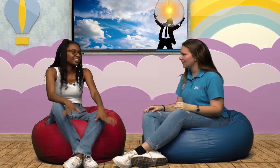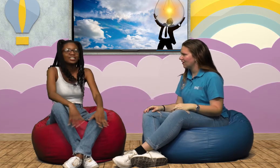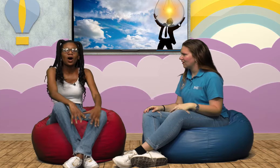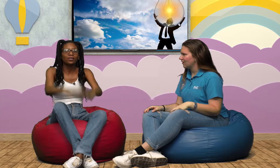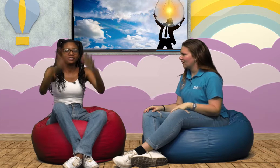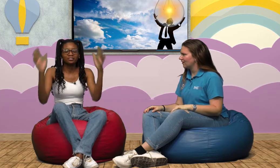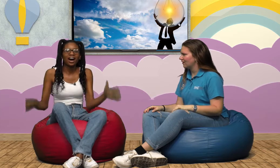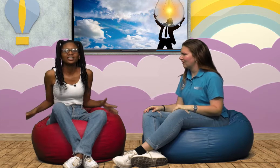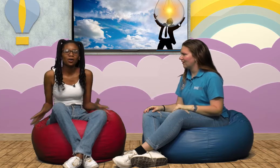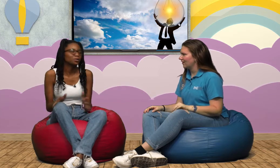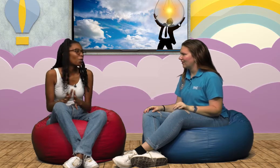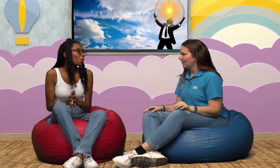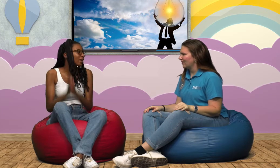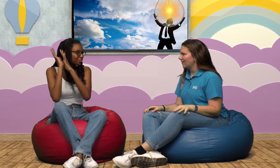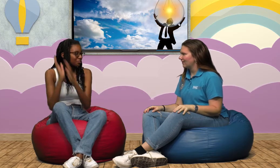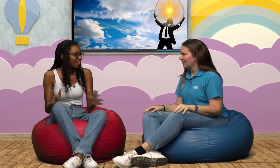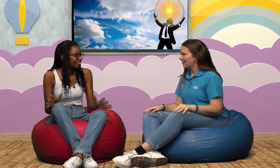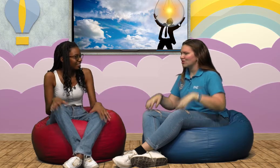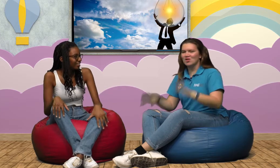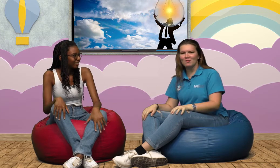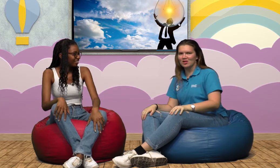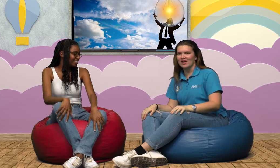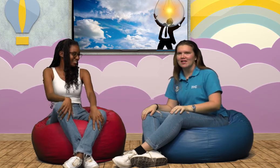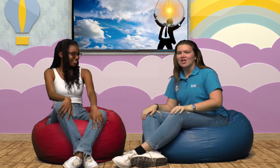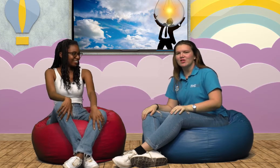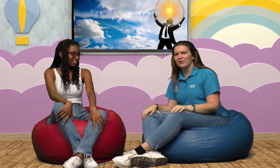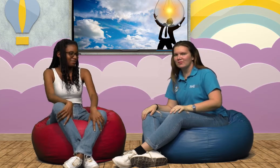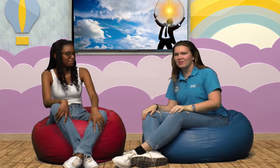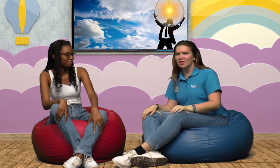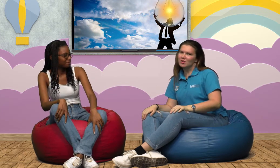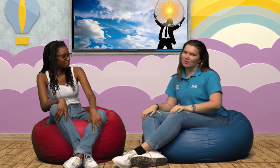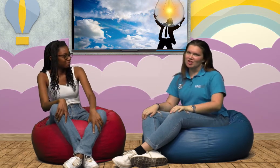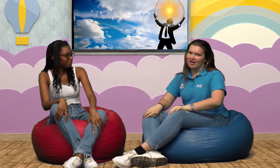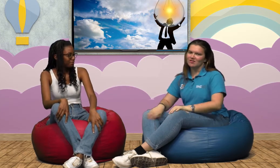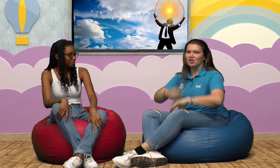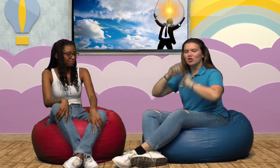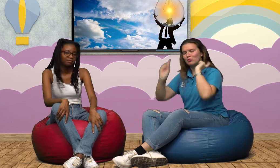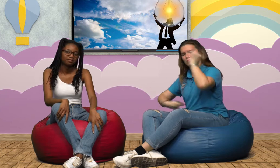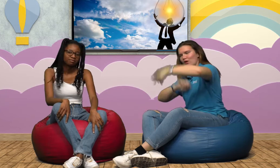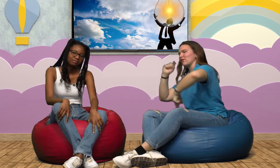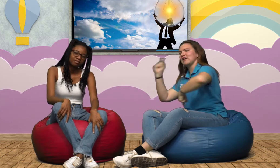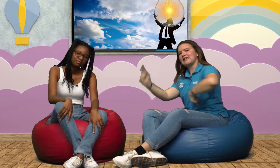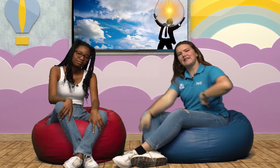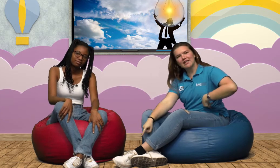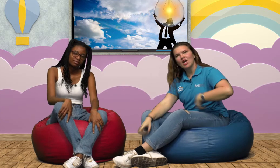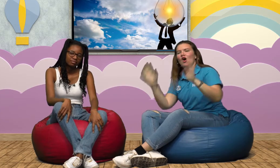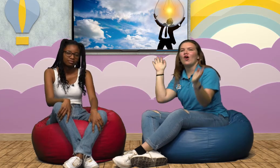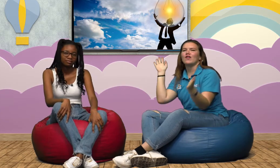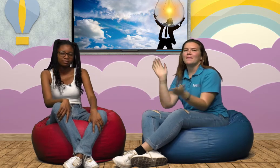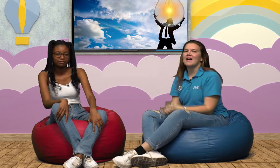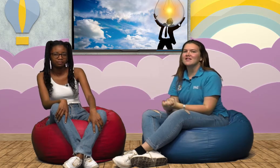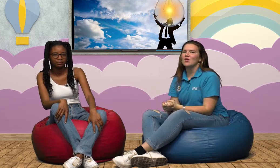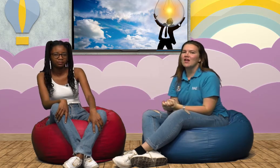is. It's always fun. So much fun. So much fun. So remember that you can watch Active Kids tomorrow again